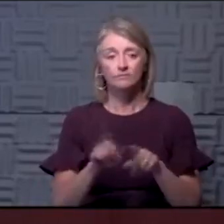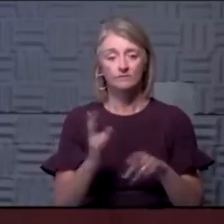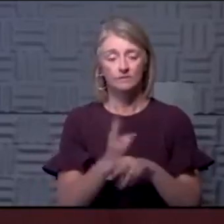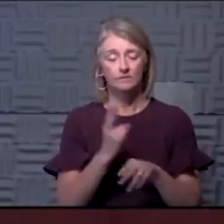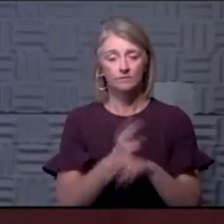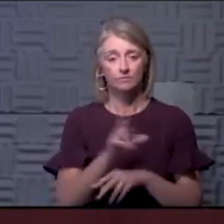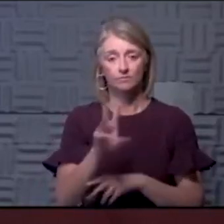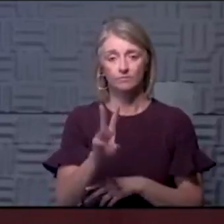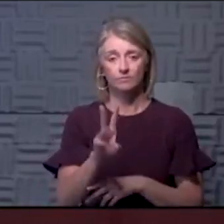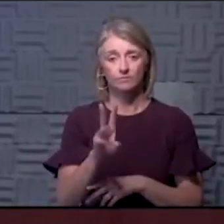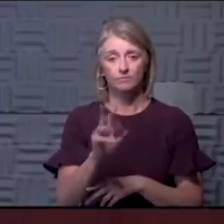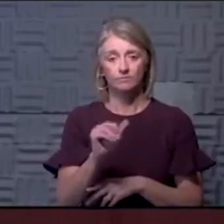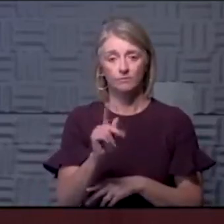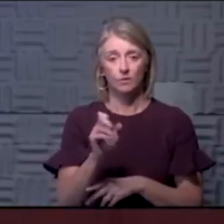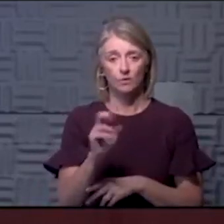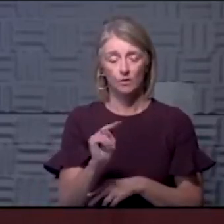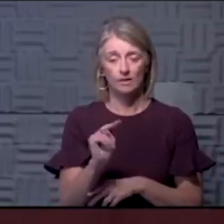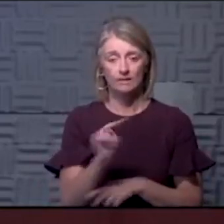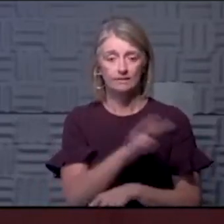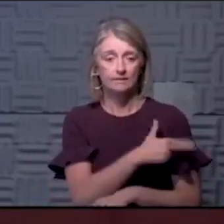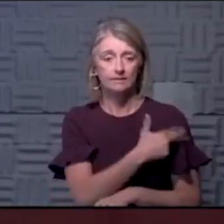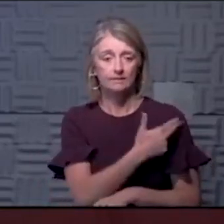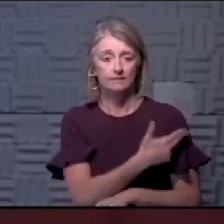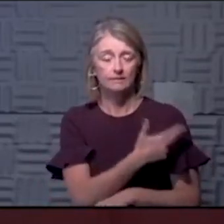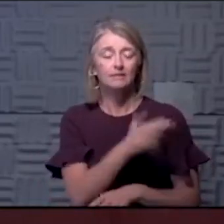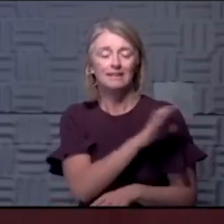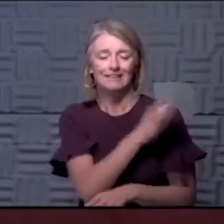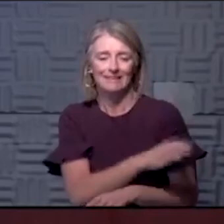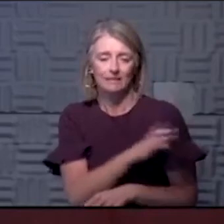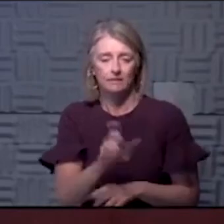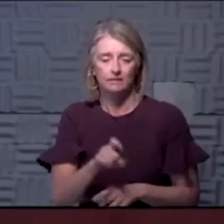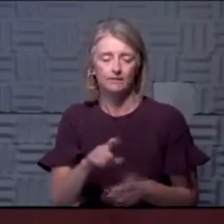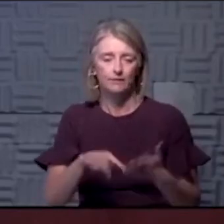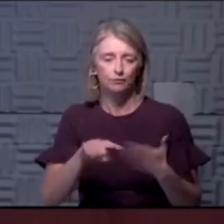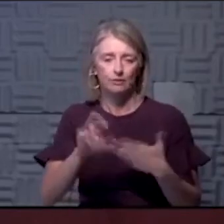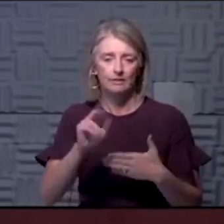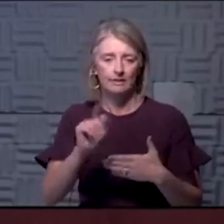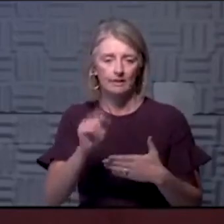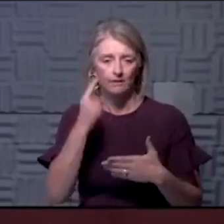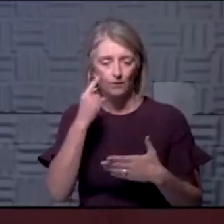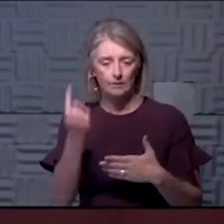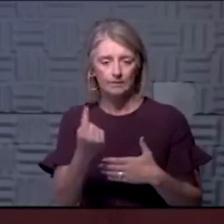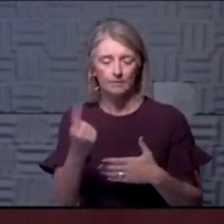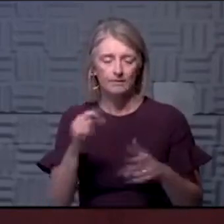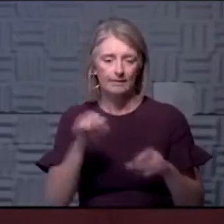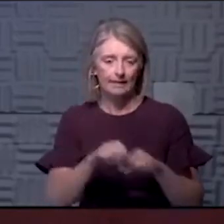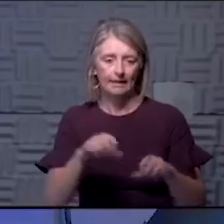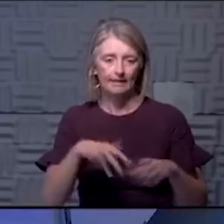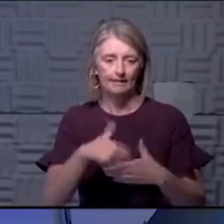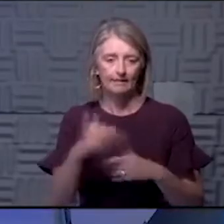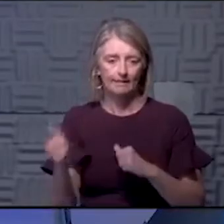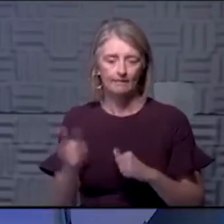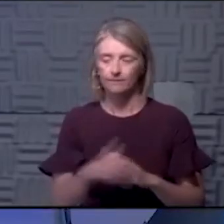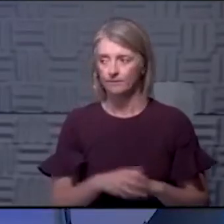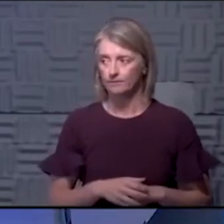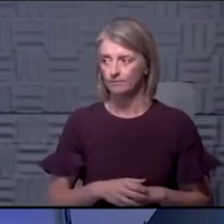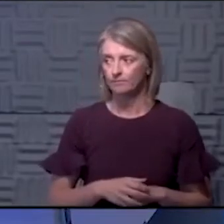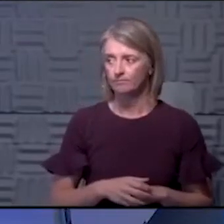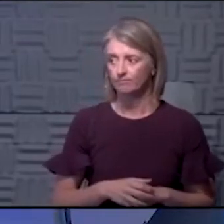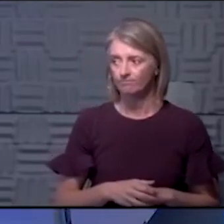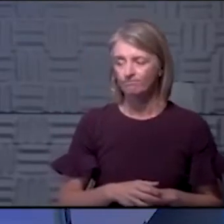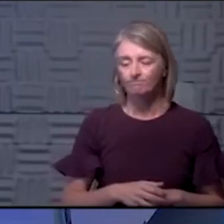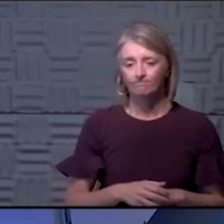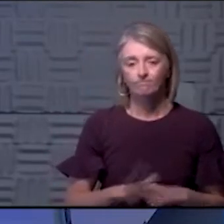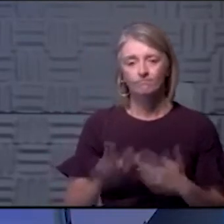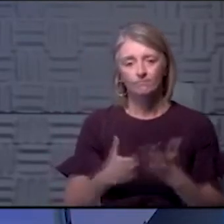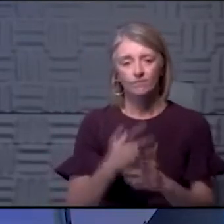Clinic. That's really the only reason they can leave is to go to Watkins if they need to go get checked out for something that's going on. With all the right infection control